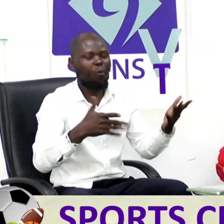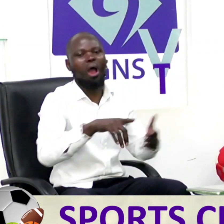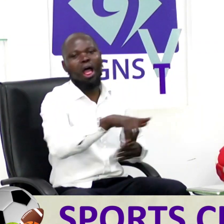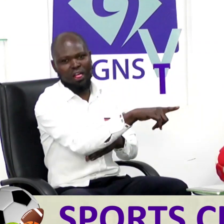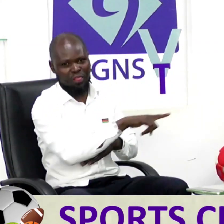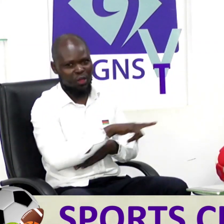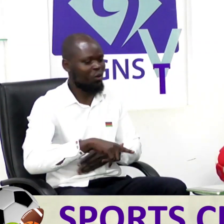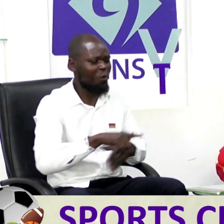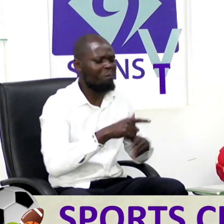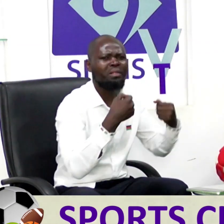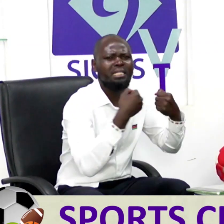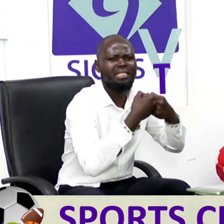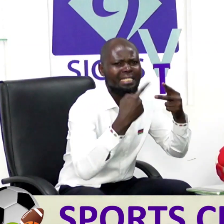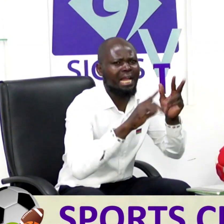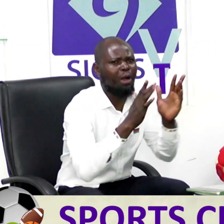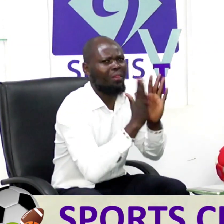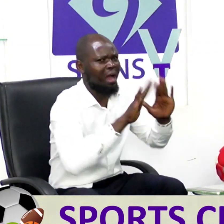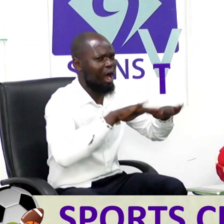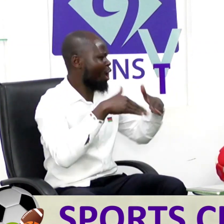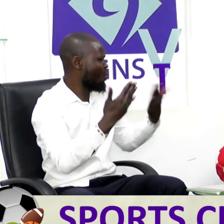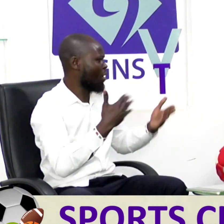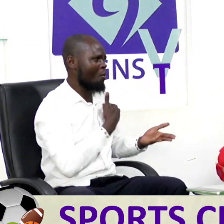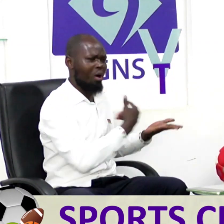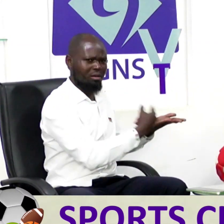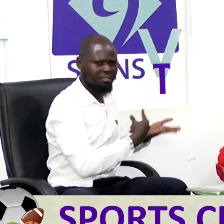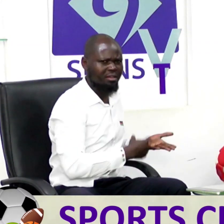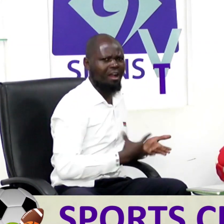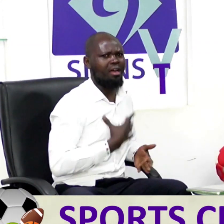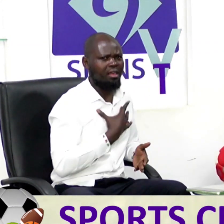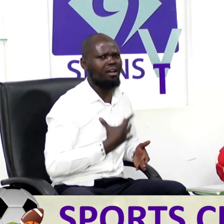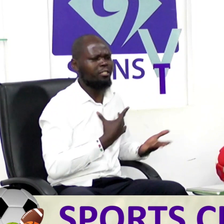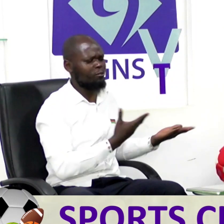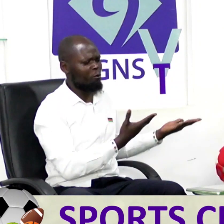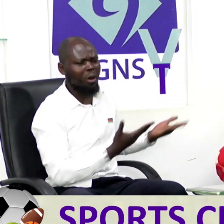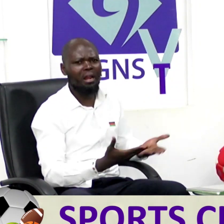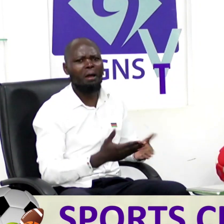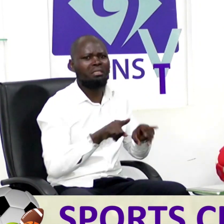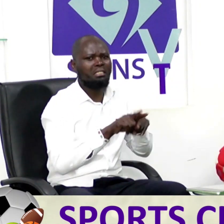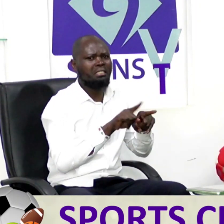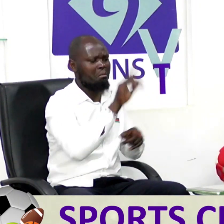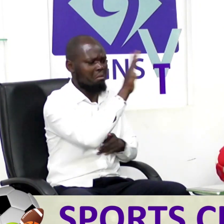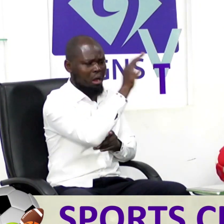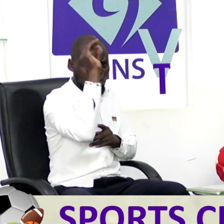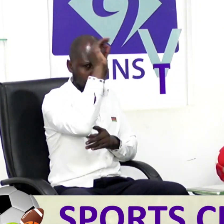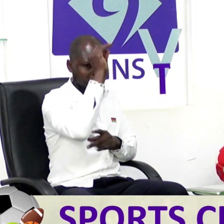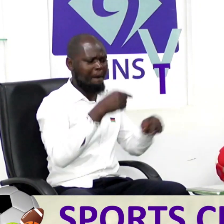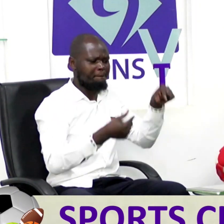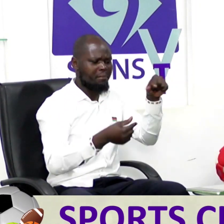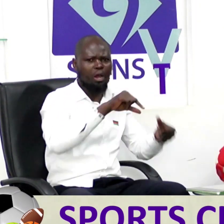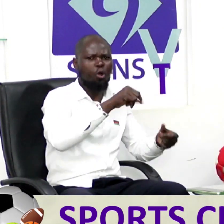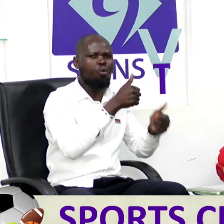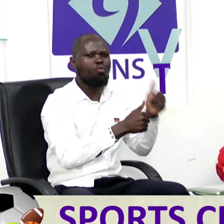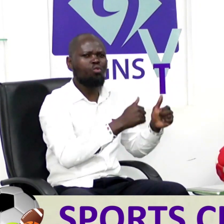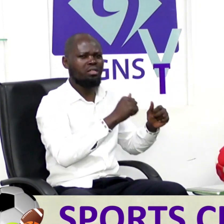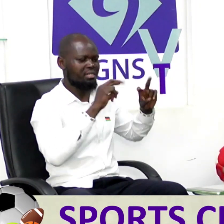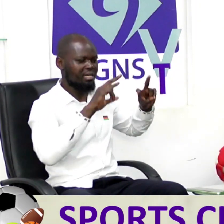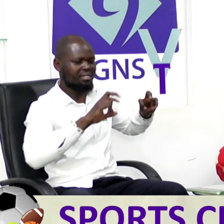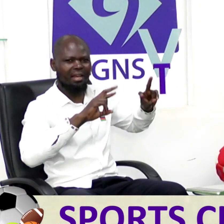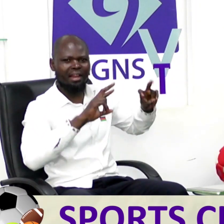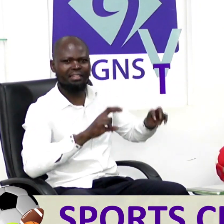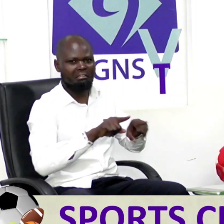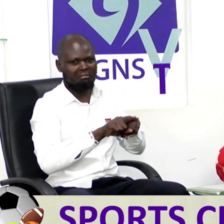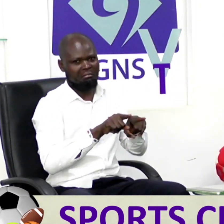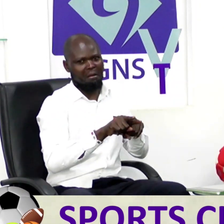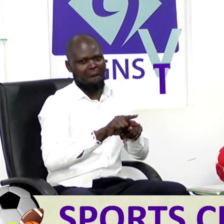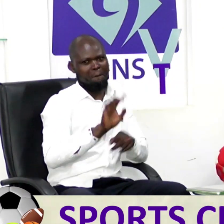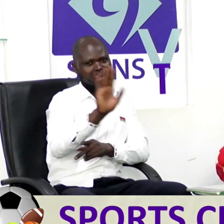who will win the Afcon. Let us start the action and discuss with my guest, and so that he can share